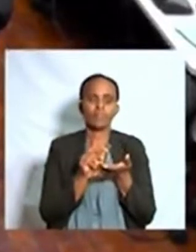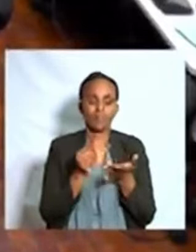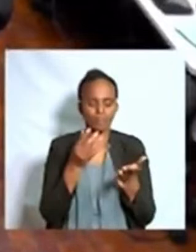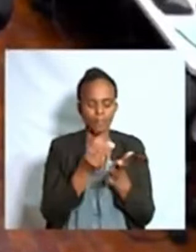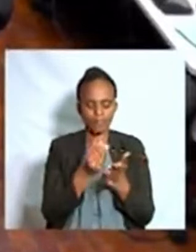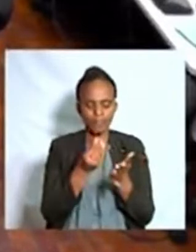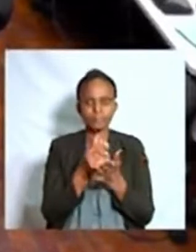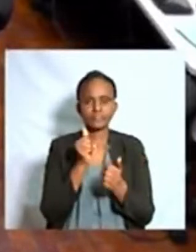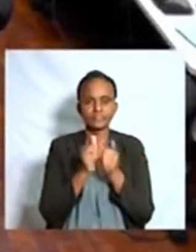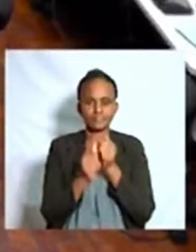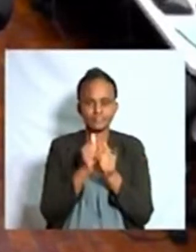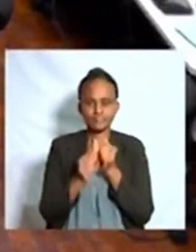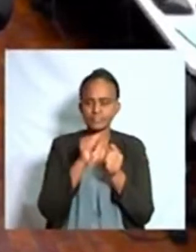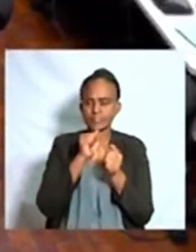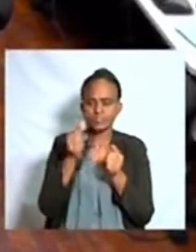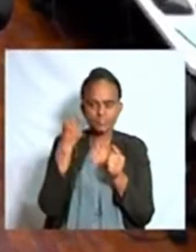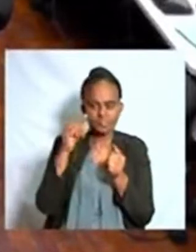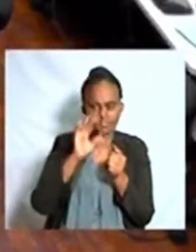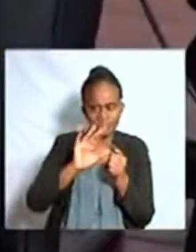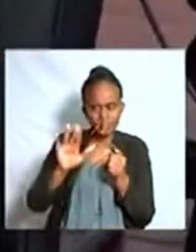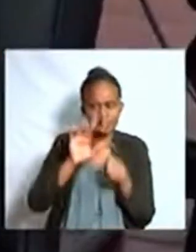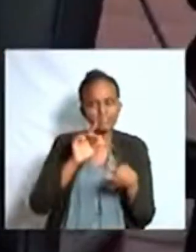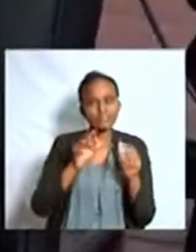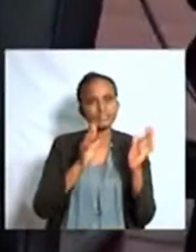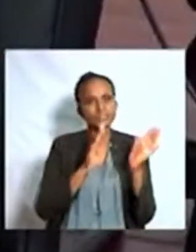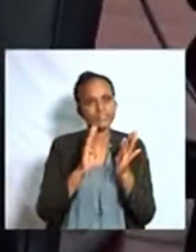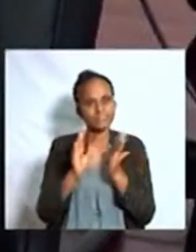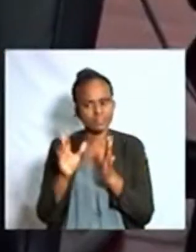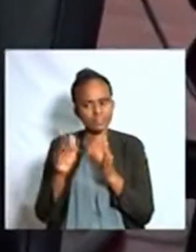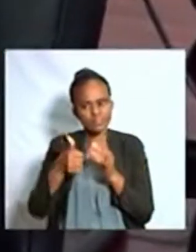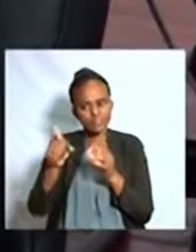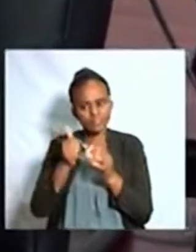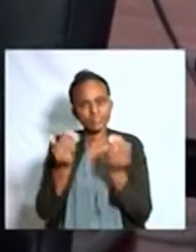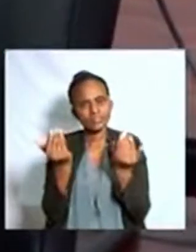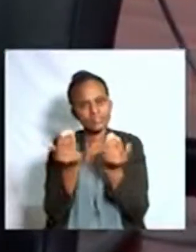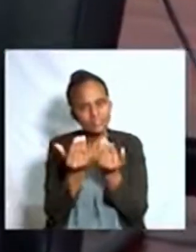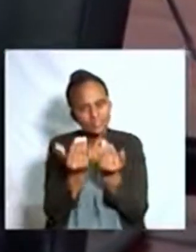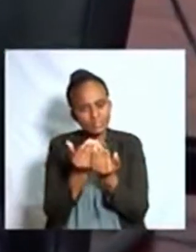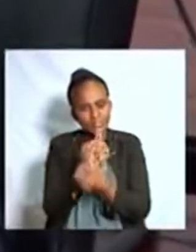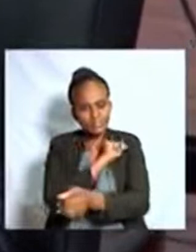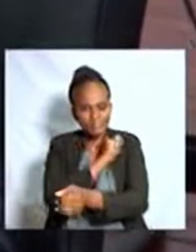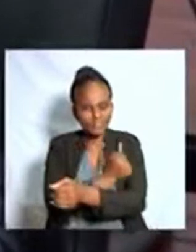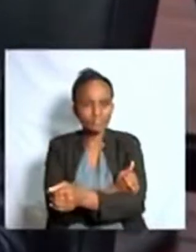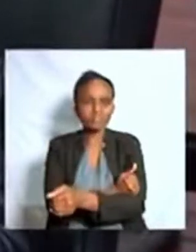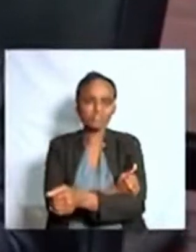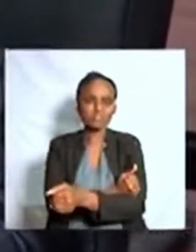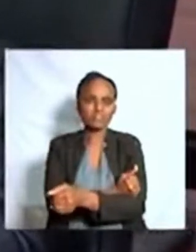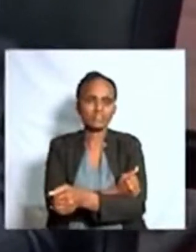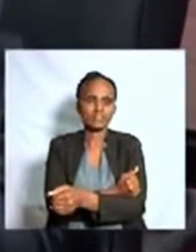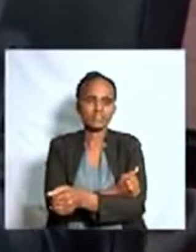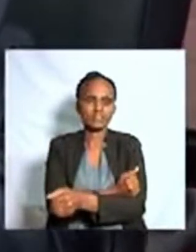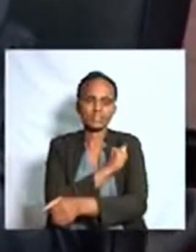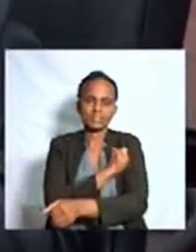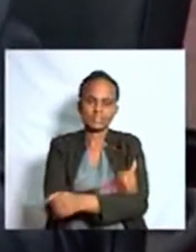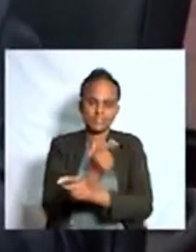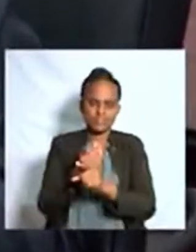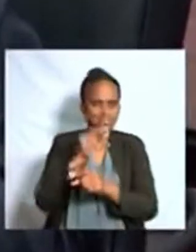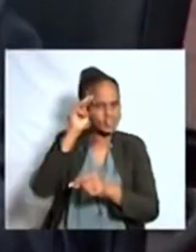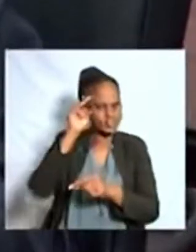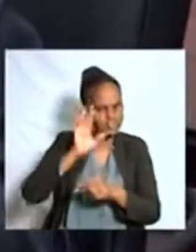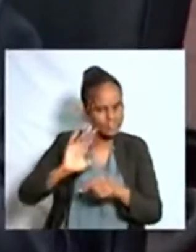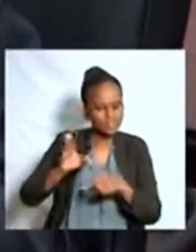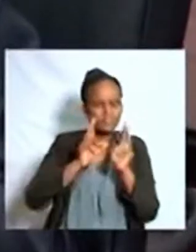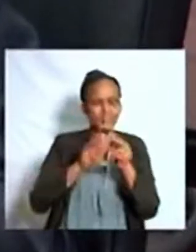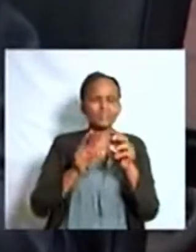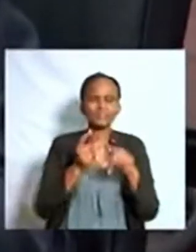monies that are not meant for a certain purpose, you seek authority from the ministry. The response from the